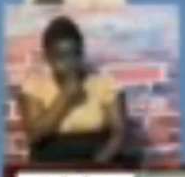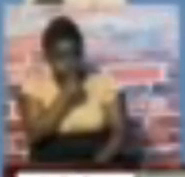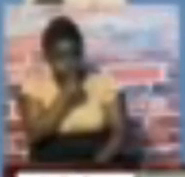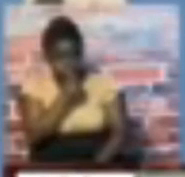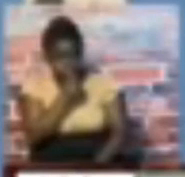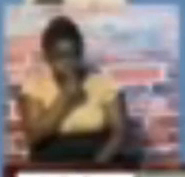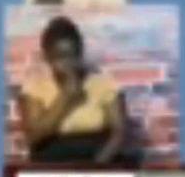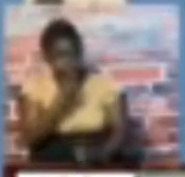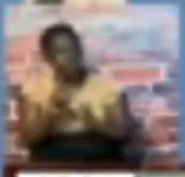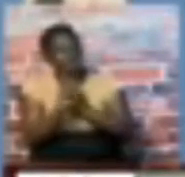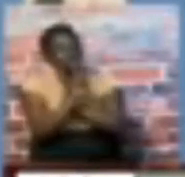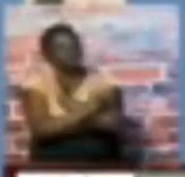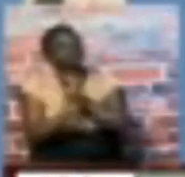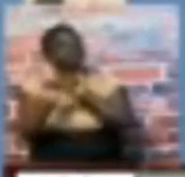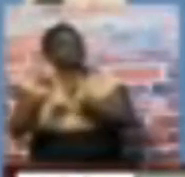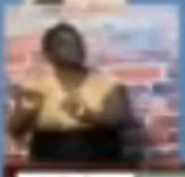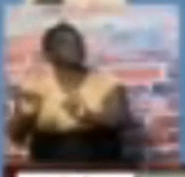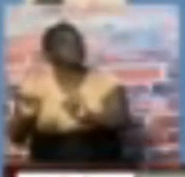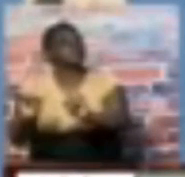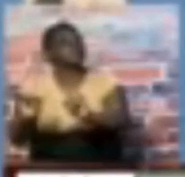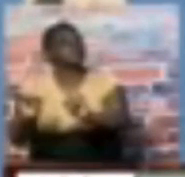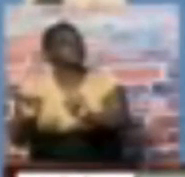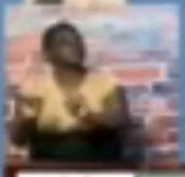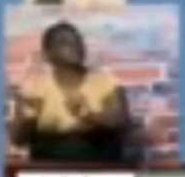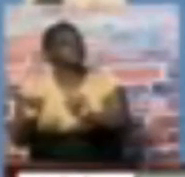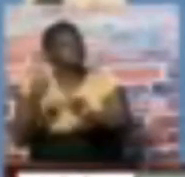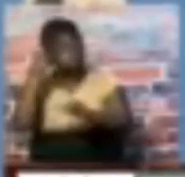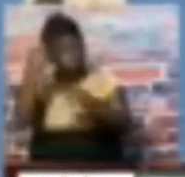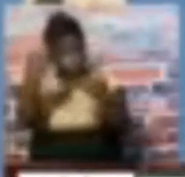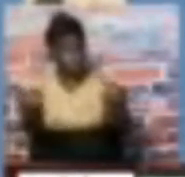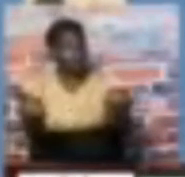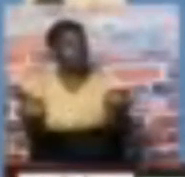Let those districts remain the way they have been as of now.